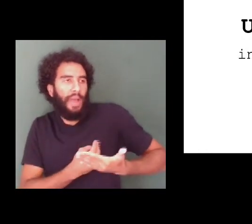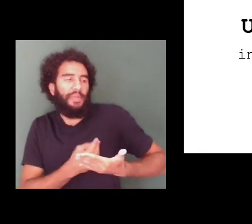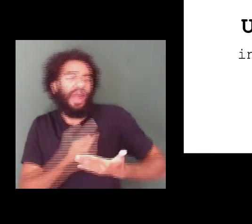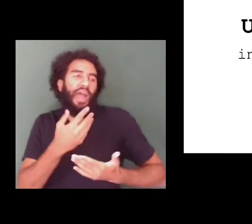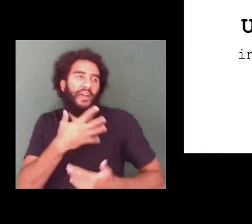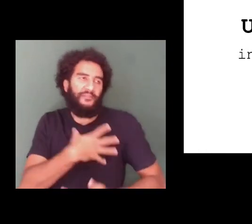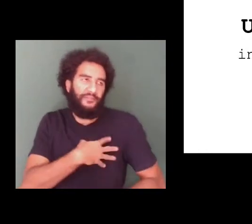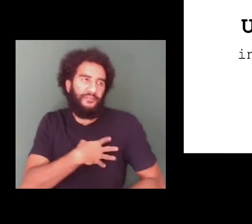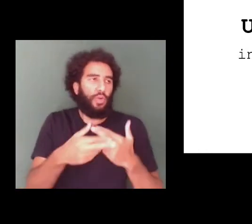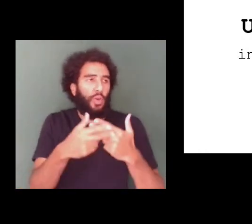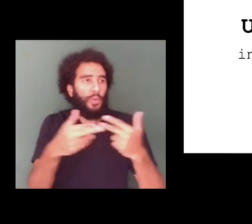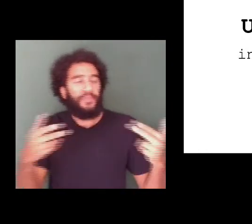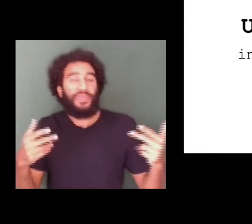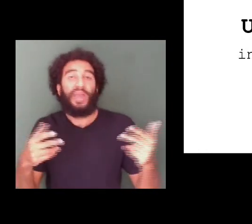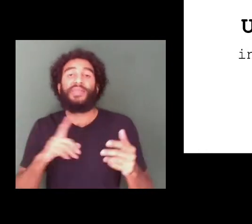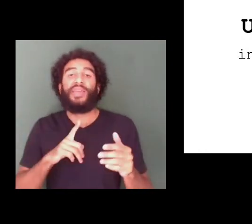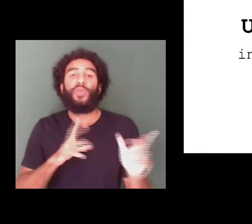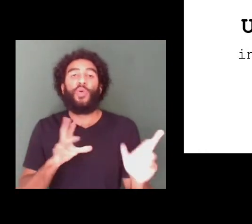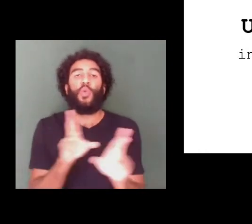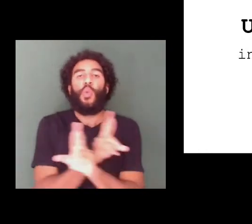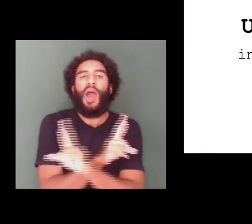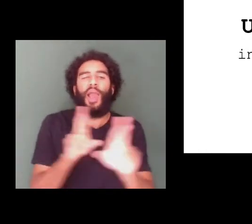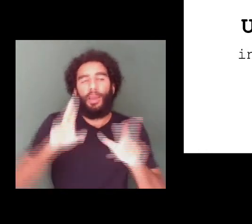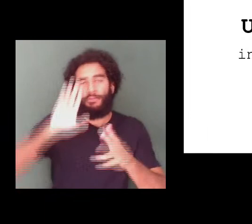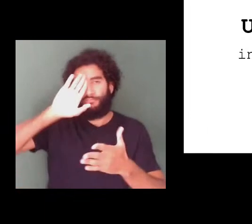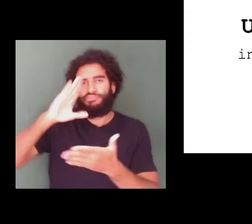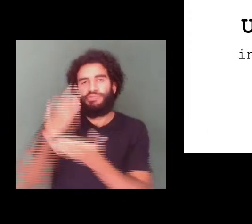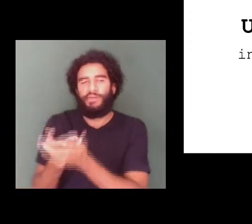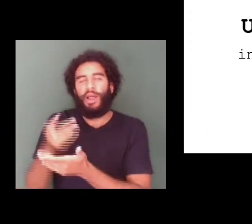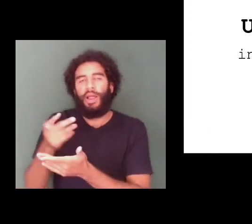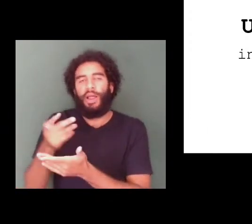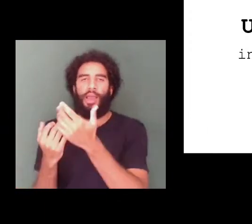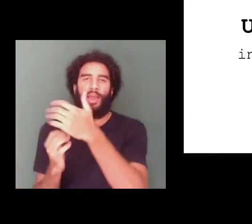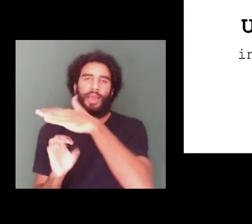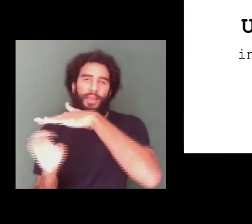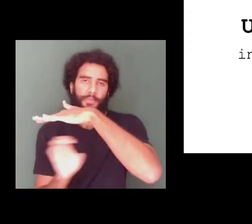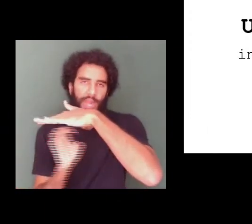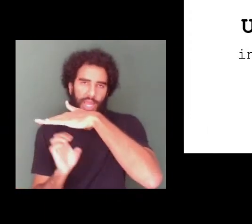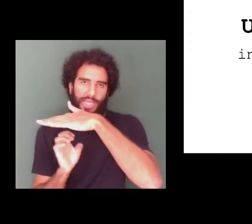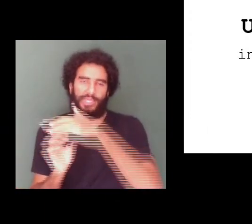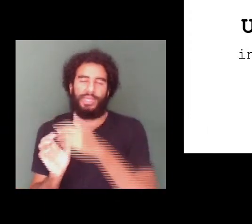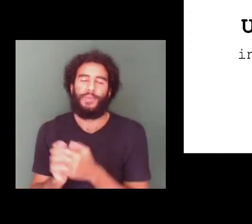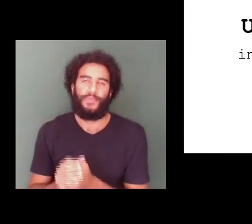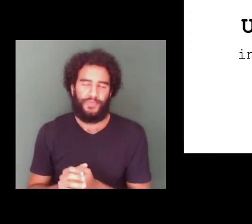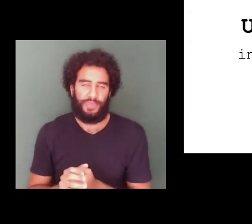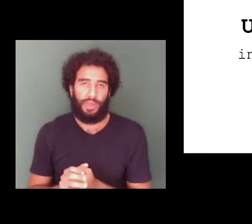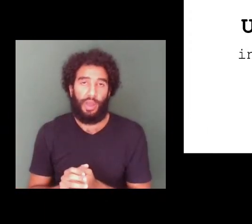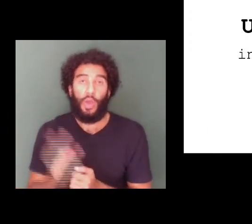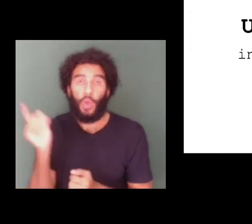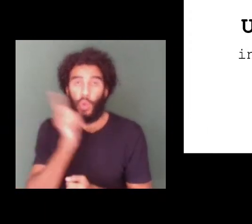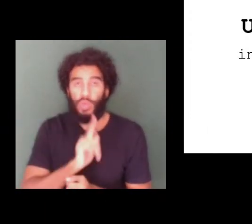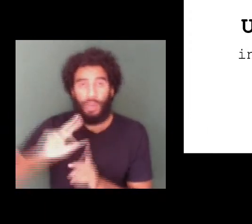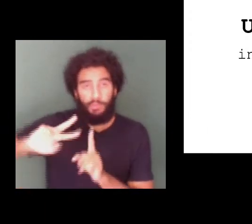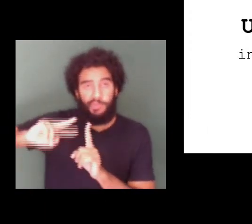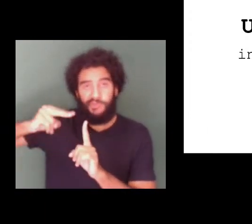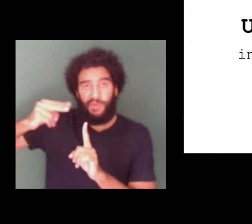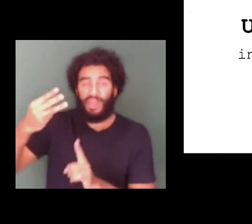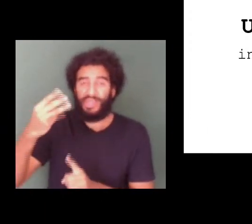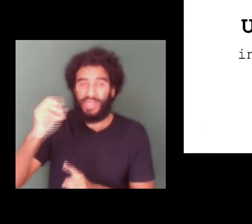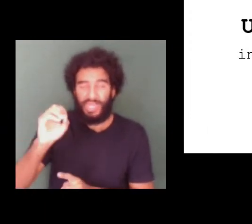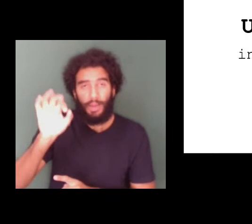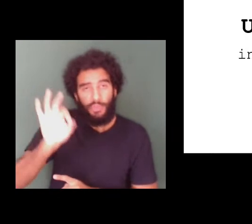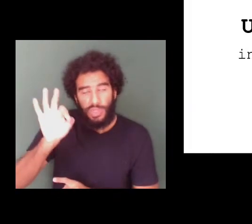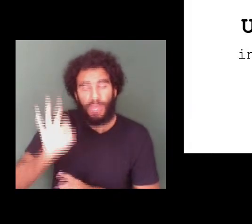30%. A targeting app in Indonesia that helped mothers connect to nearby shops where they could purchase BMS in